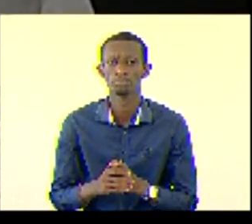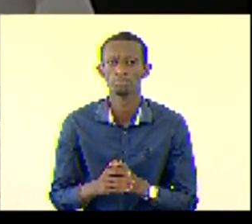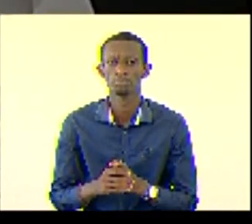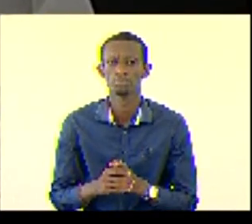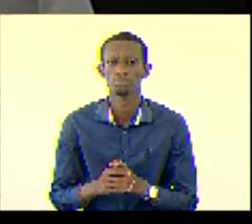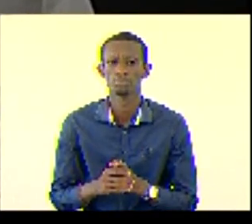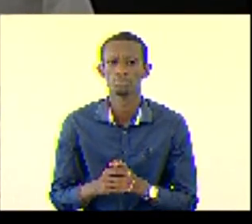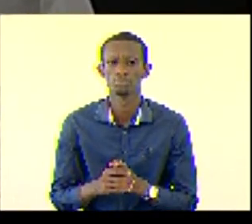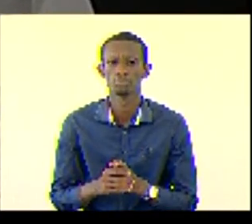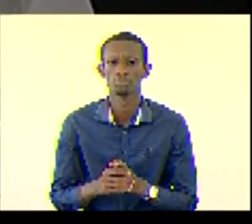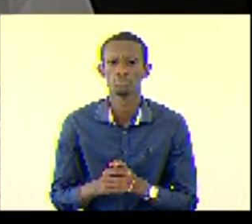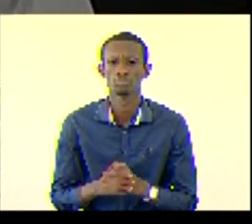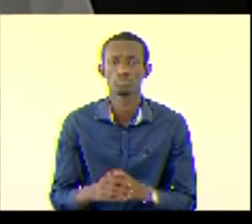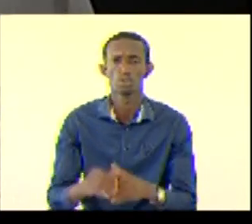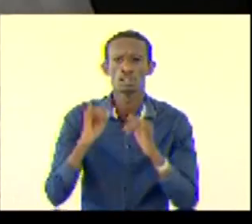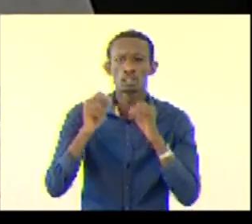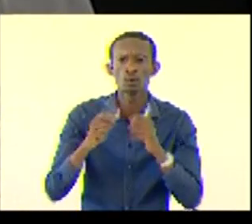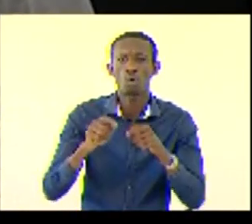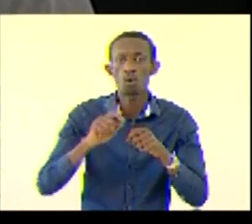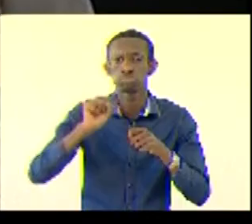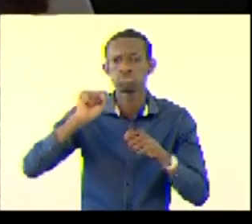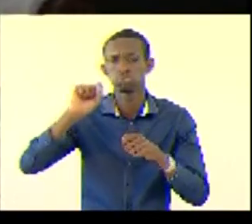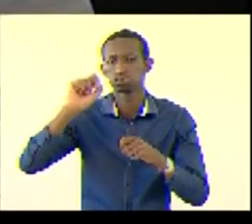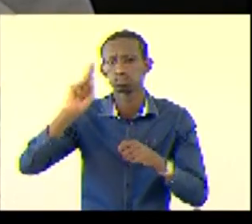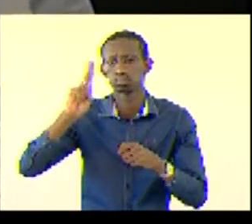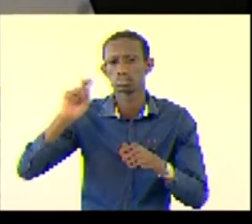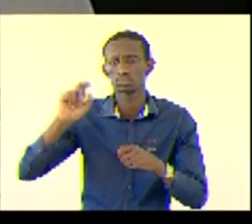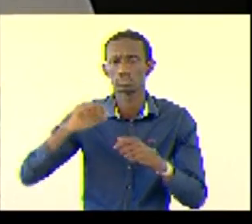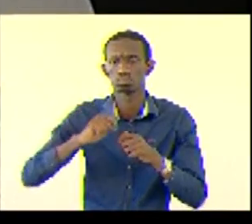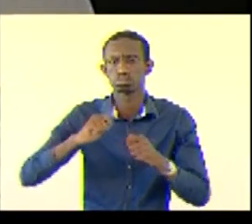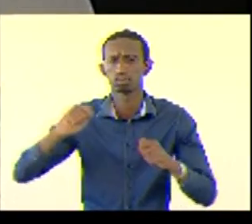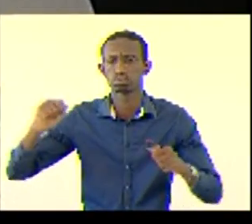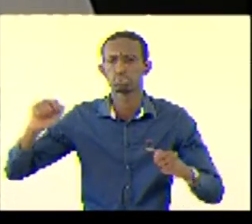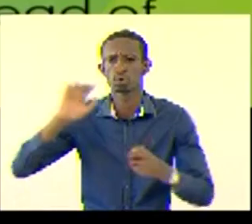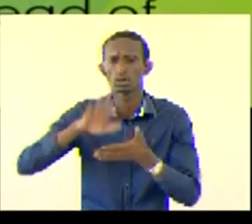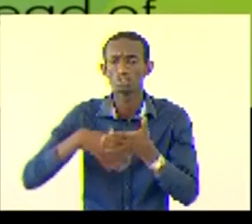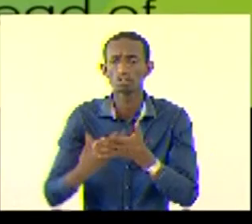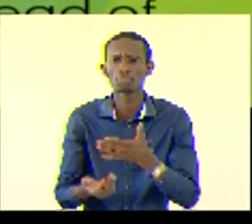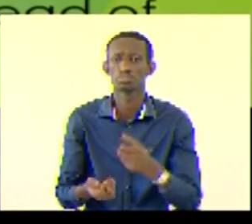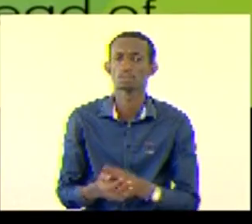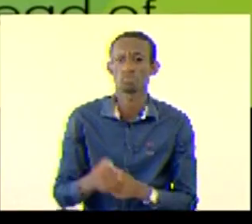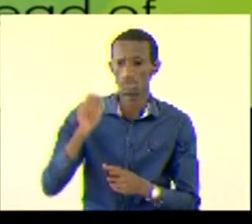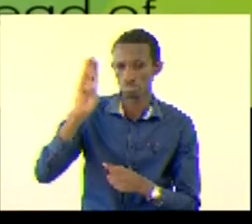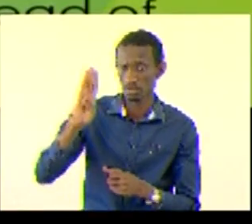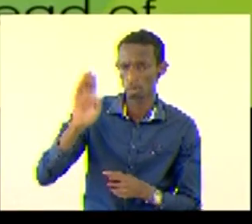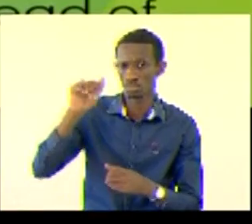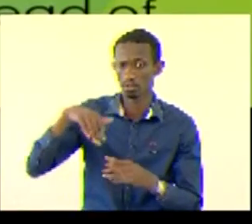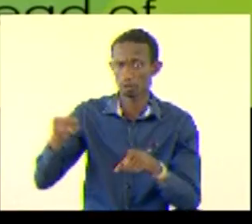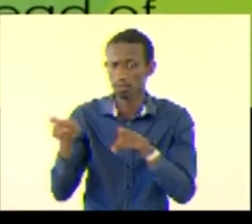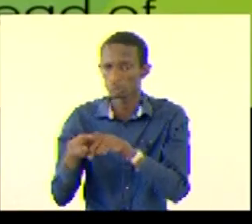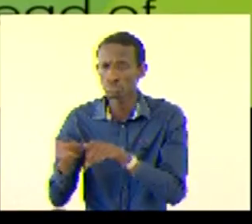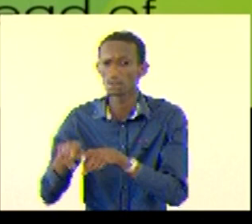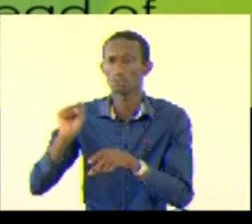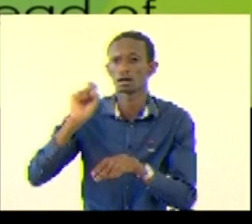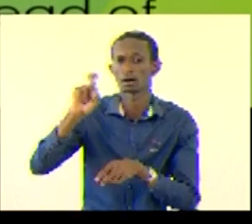35 degrees Celsius instead of 25 degrees Celsius. So we're assuming this was